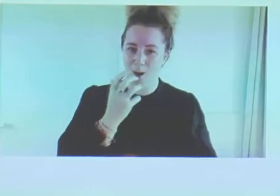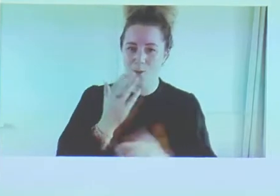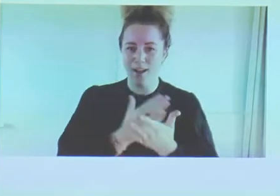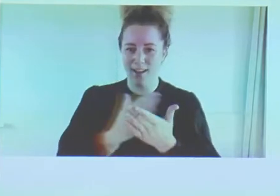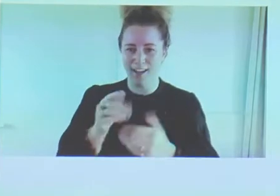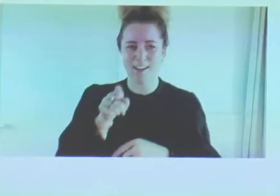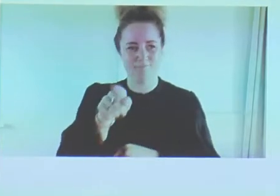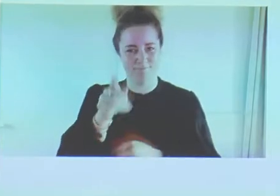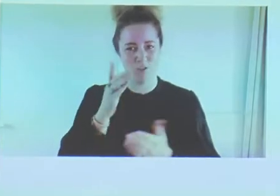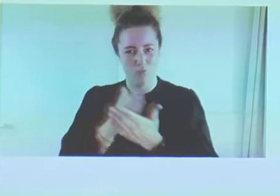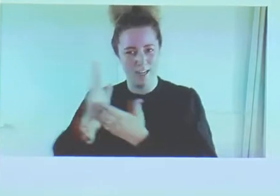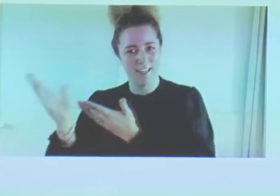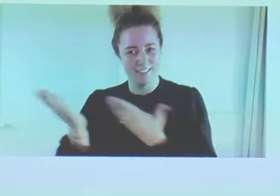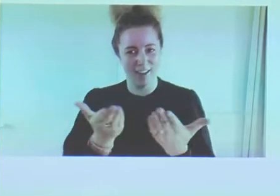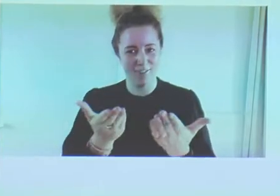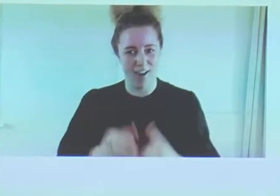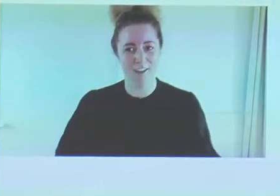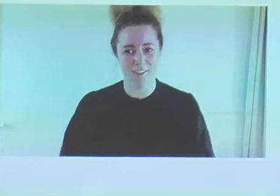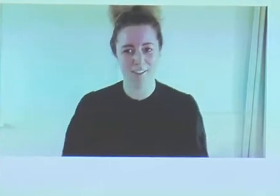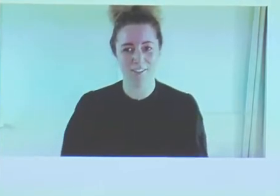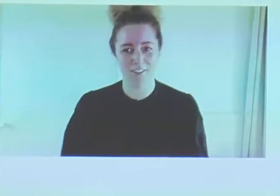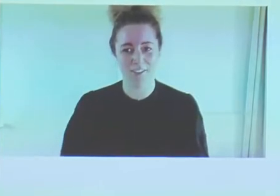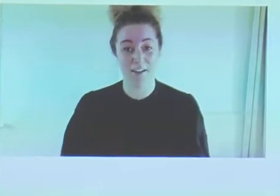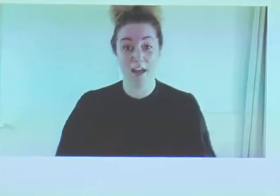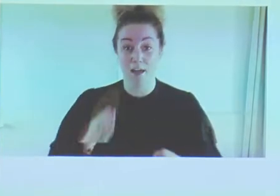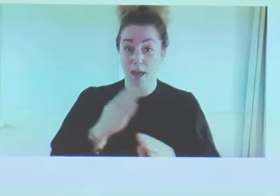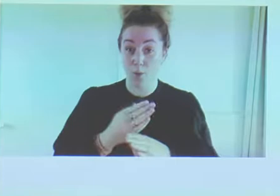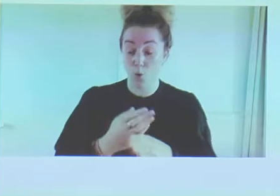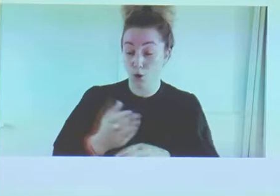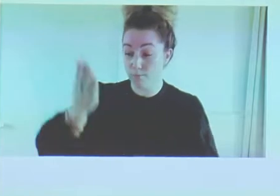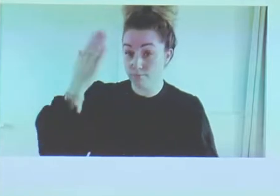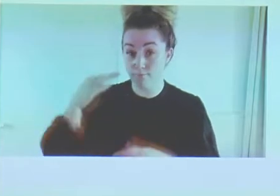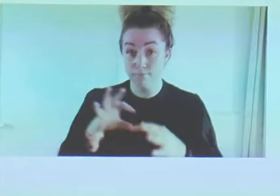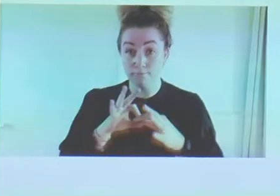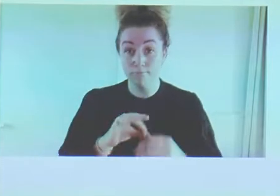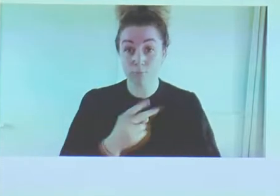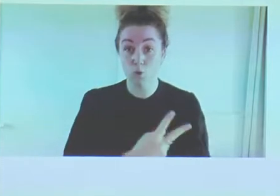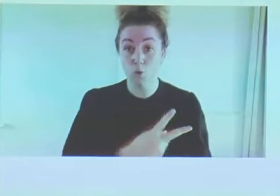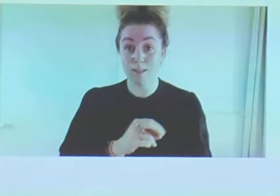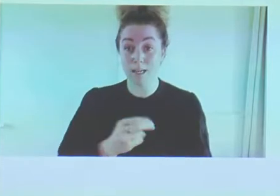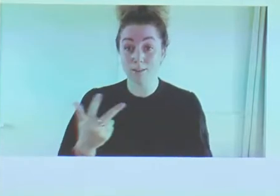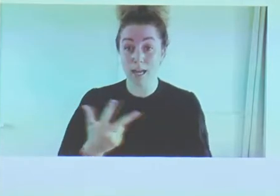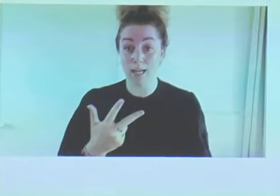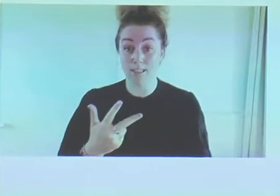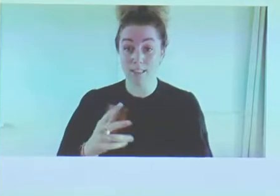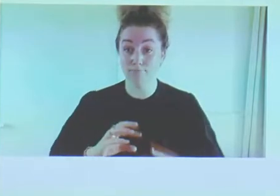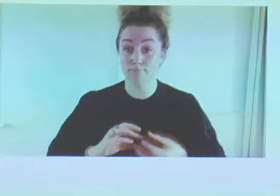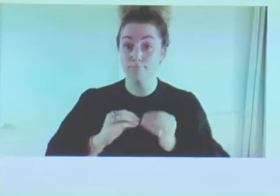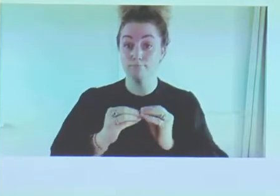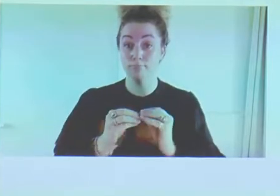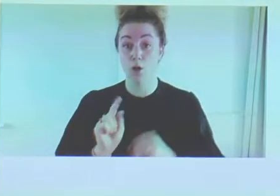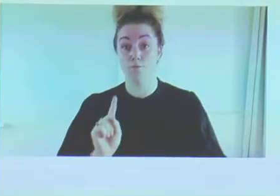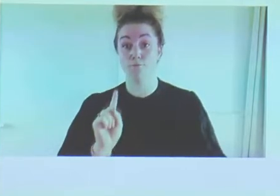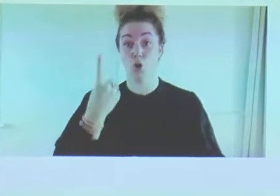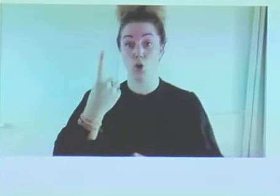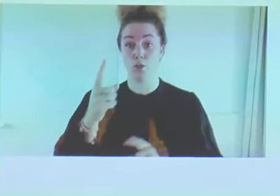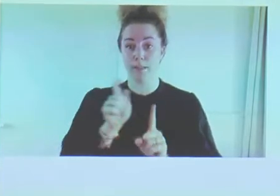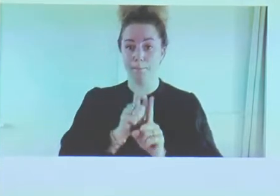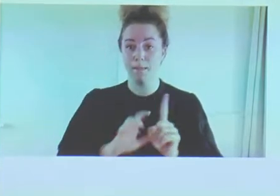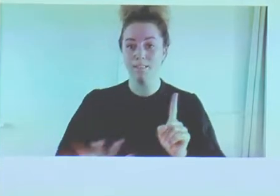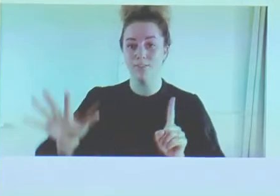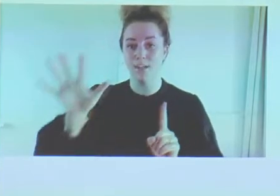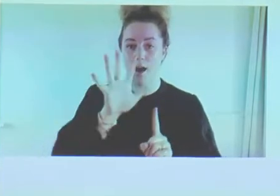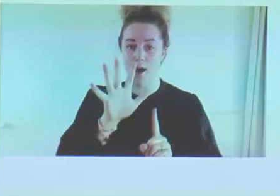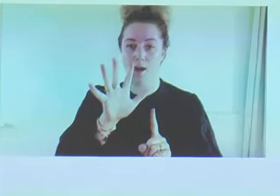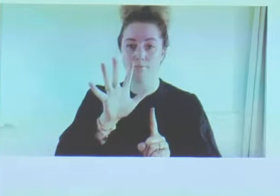they certainly have they worked with you back in 2018 to develop the first Pacifica Arts strategy off